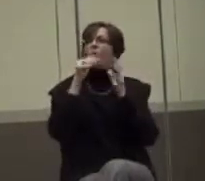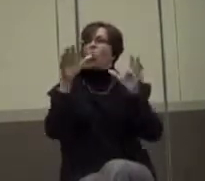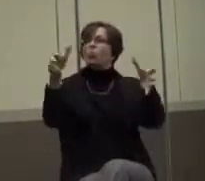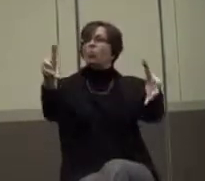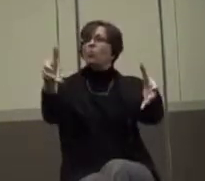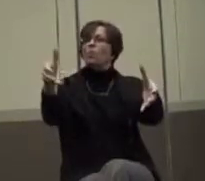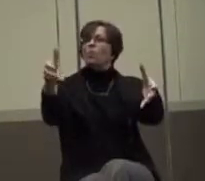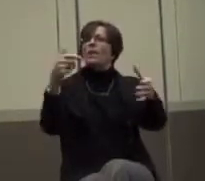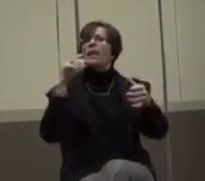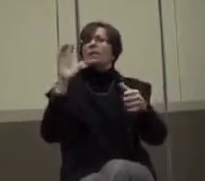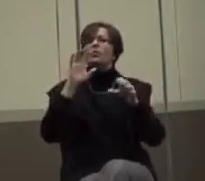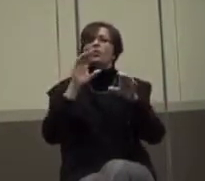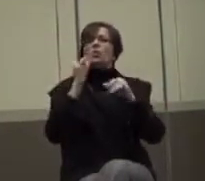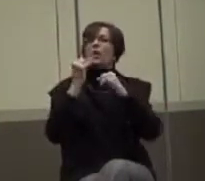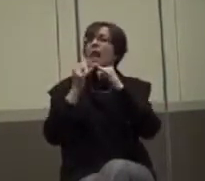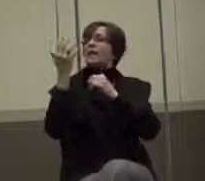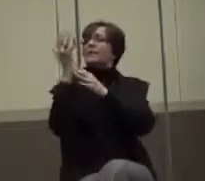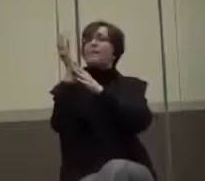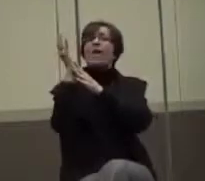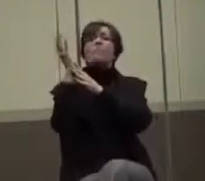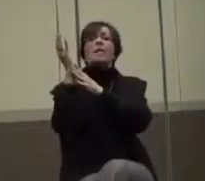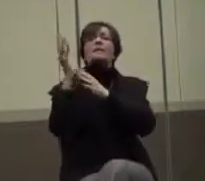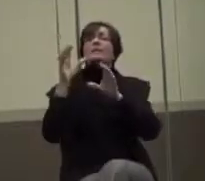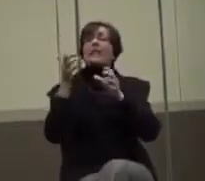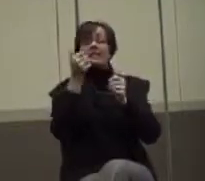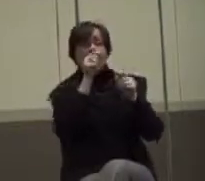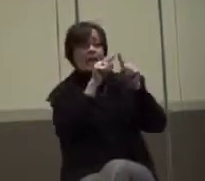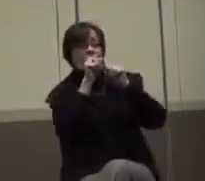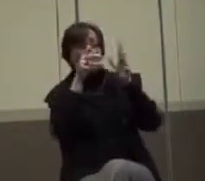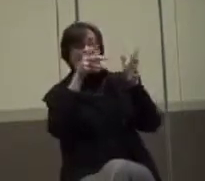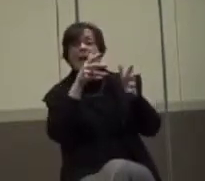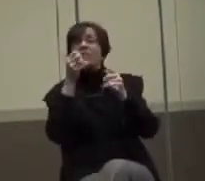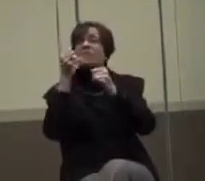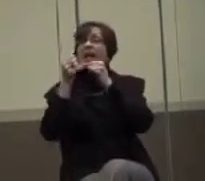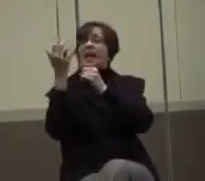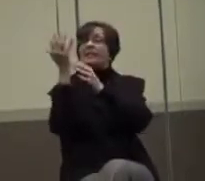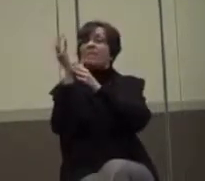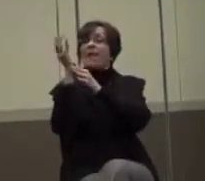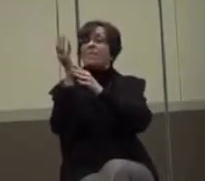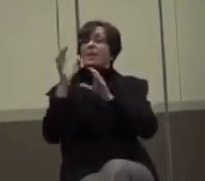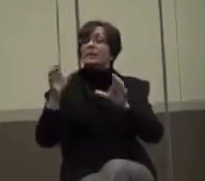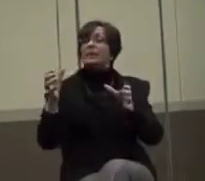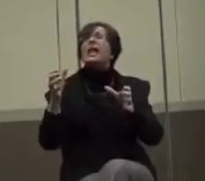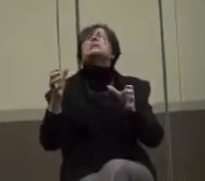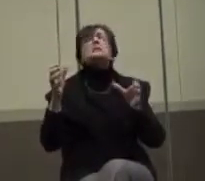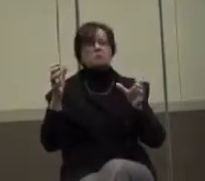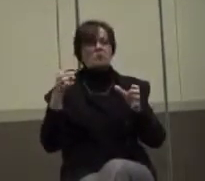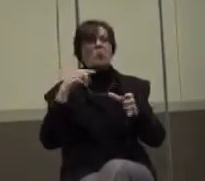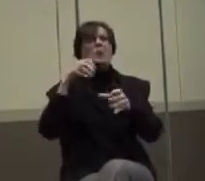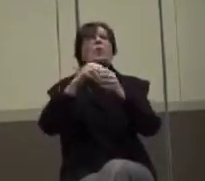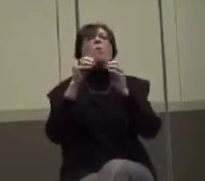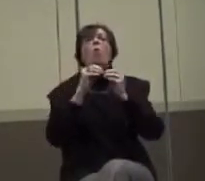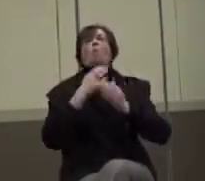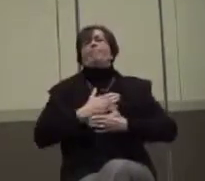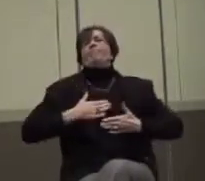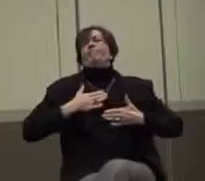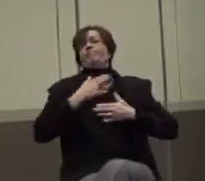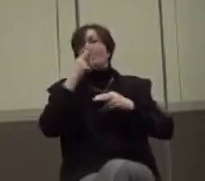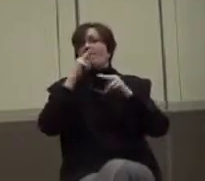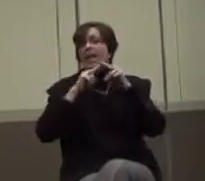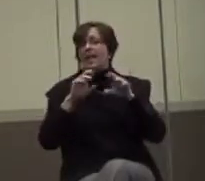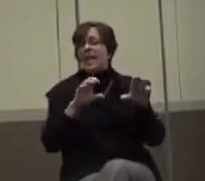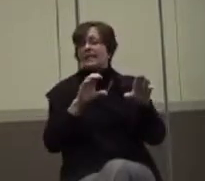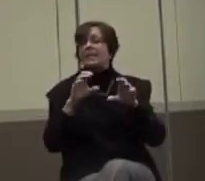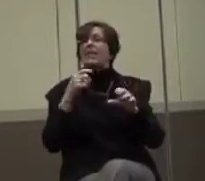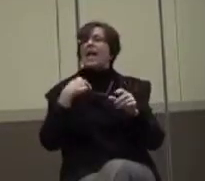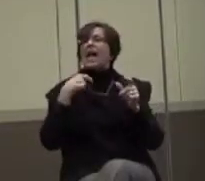last 5 minutes of class. If there were any stars left, the last 5 minutes of class, put your books away. We're going to engage in a more fun activity. Now, I dealt with gang